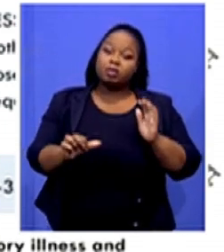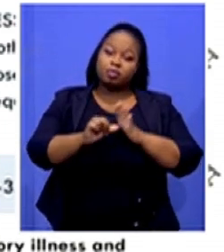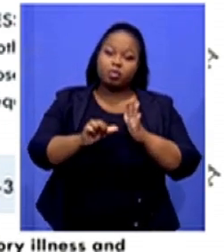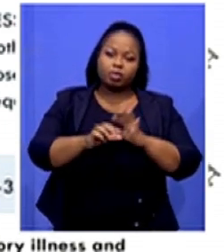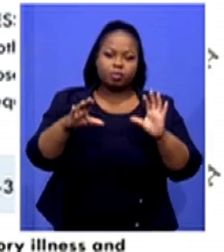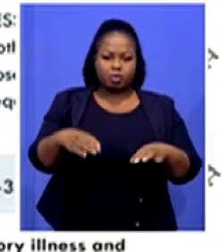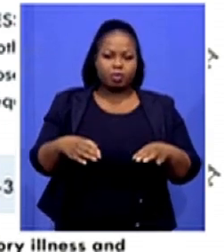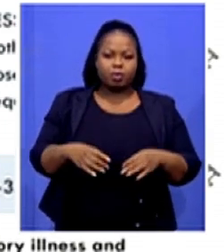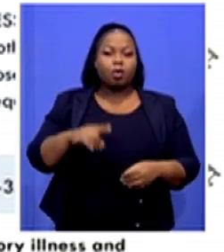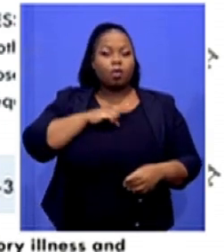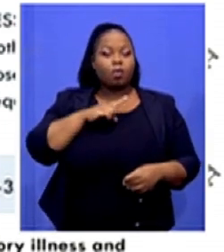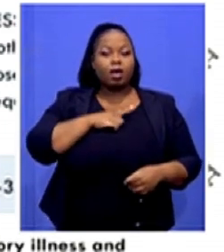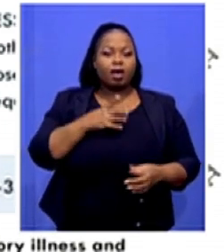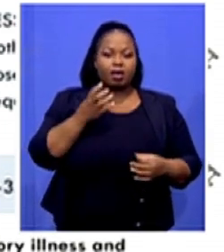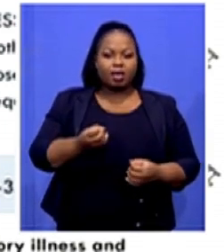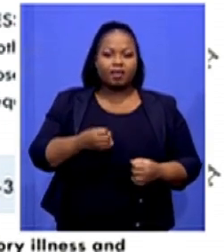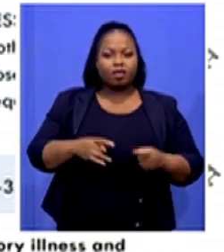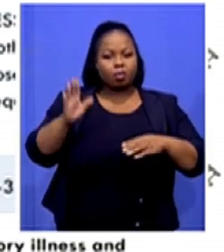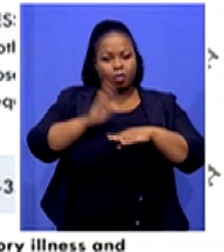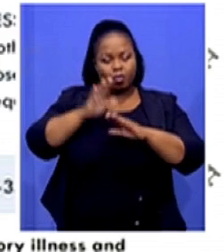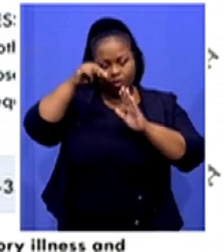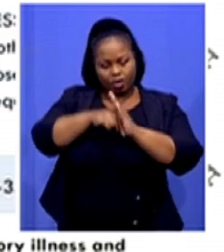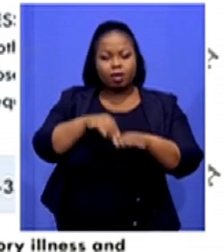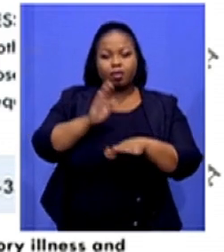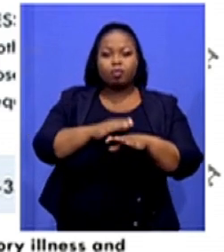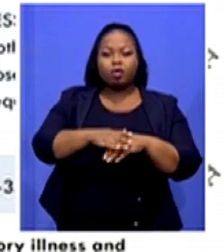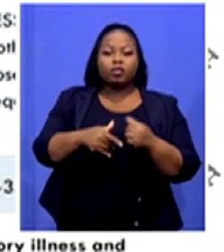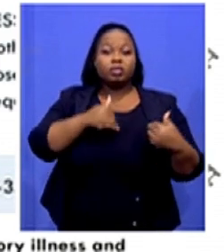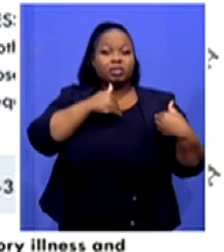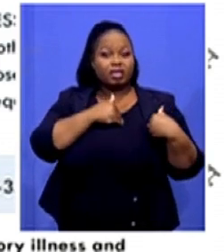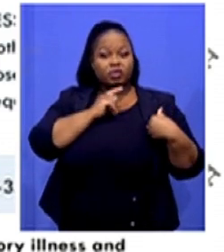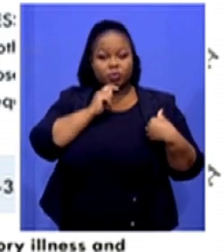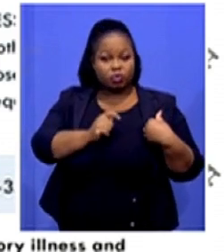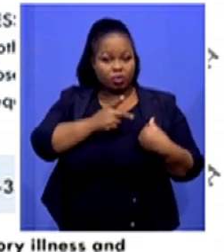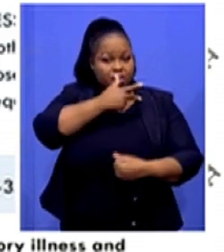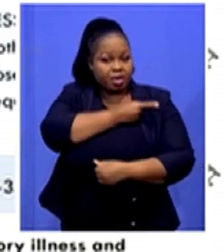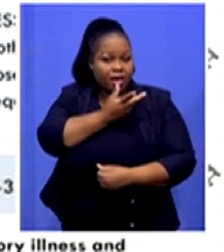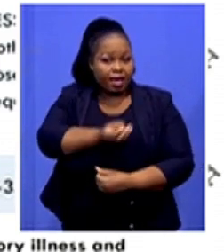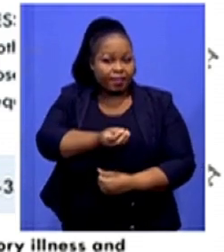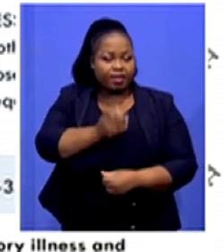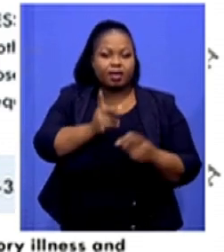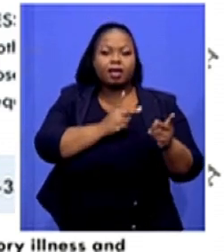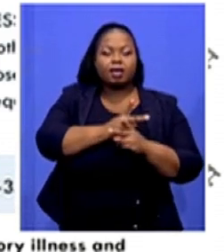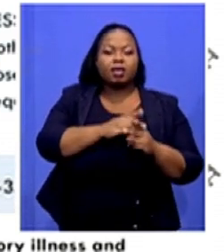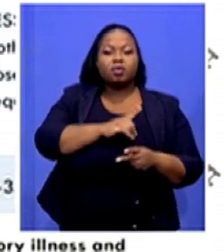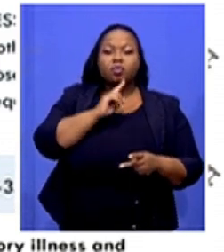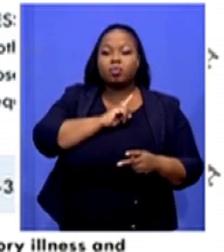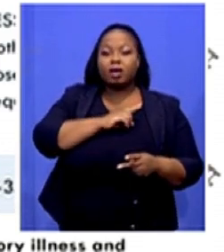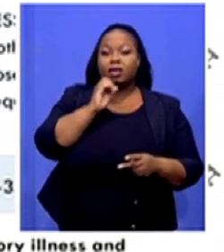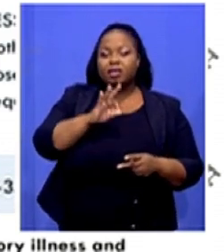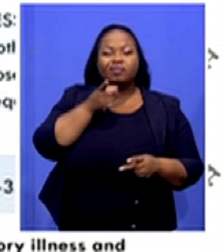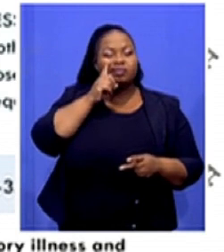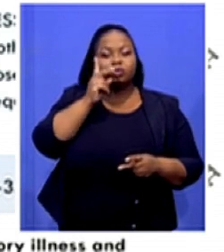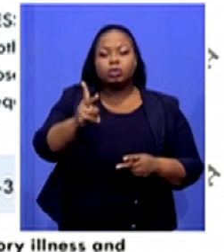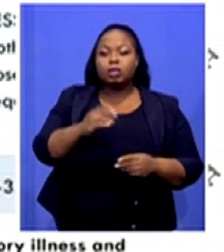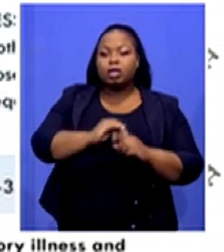window of insight in terms of the safety of the vaccine, as well as whether this vaccine actually protects against COVID-19. So in